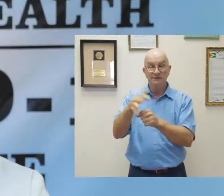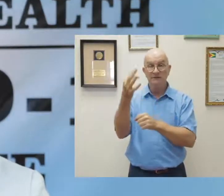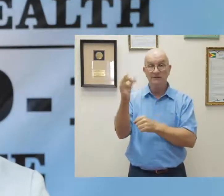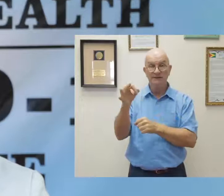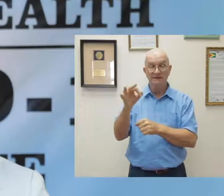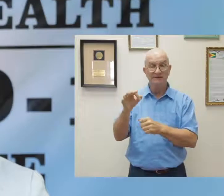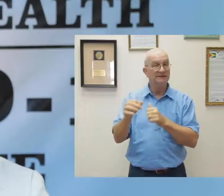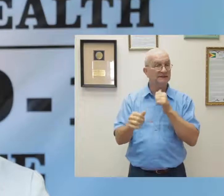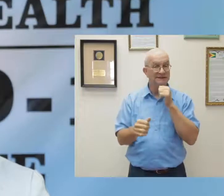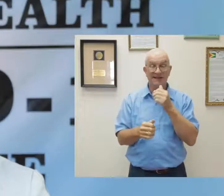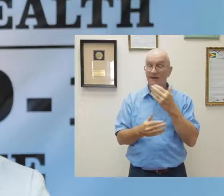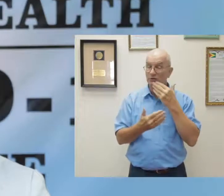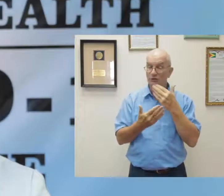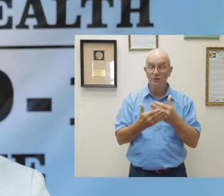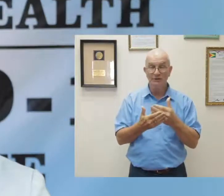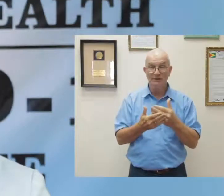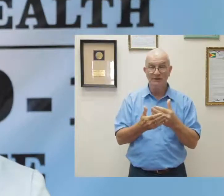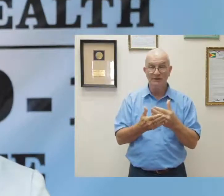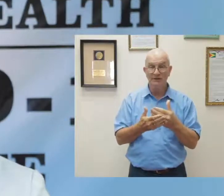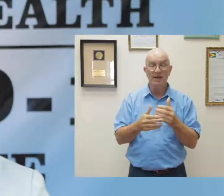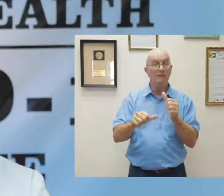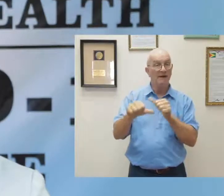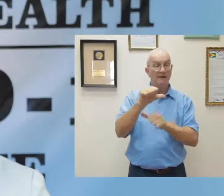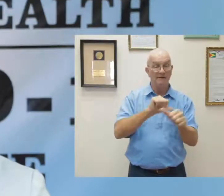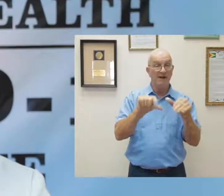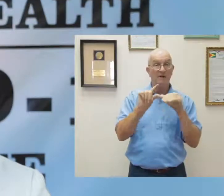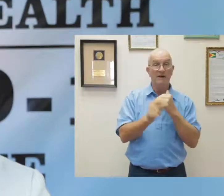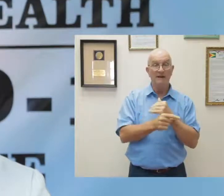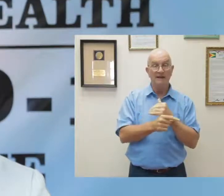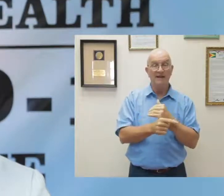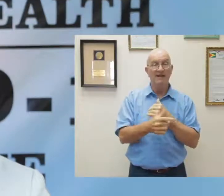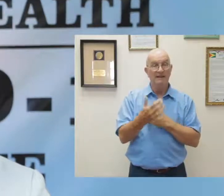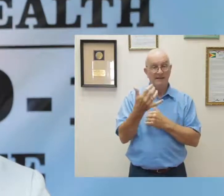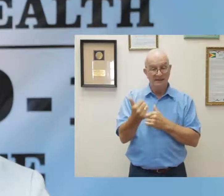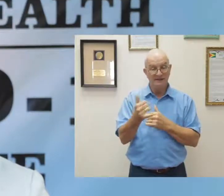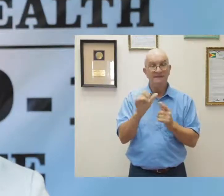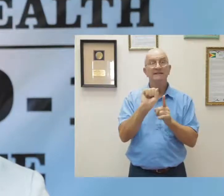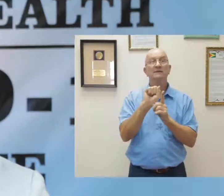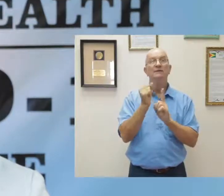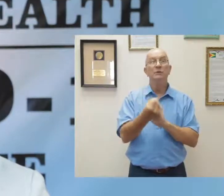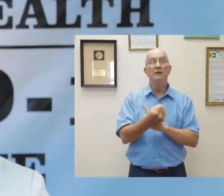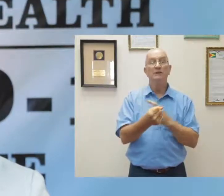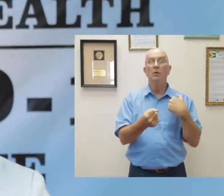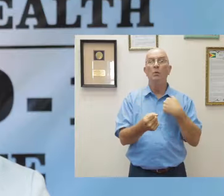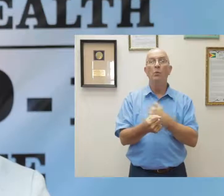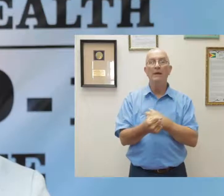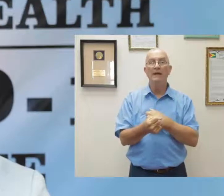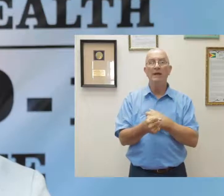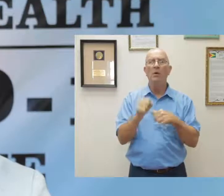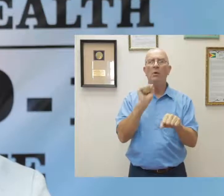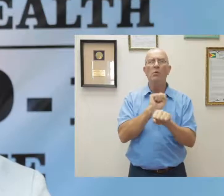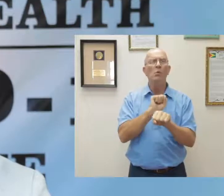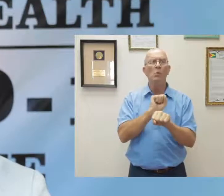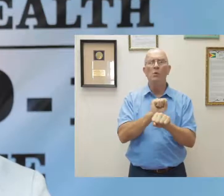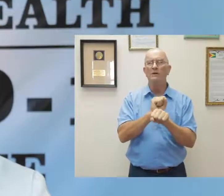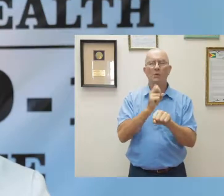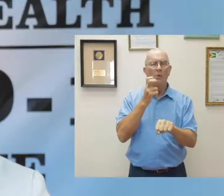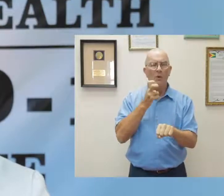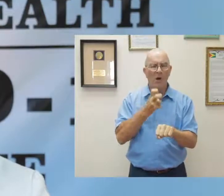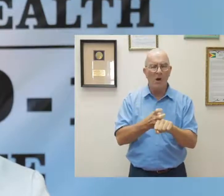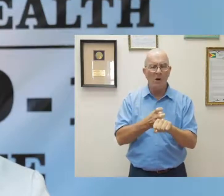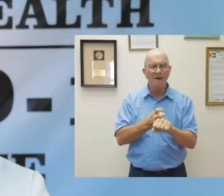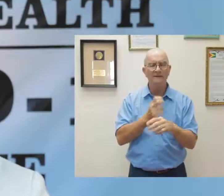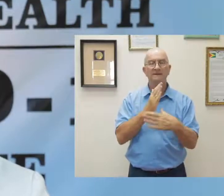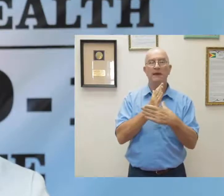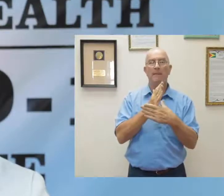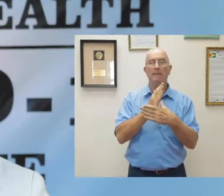good. My fellow Guyanese, this is the situation that we were working so hard to